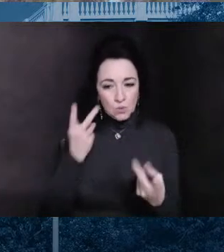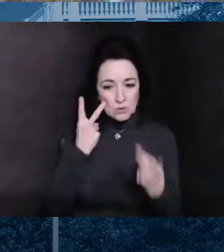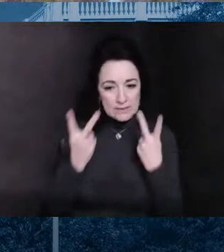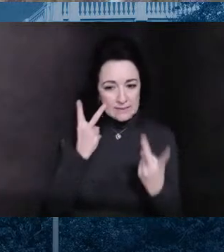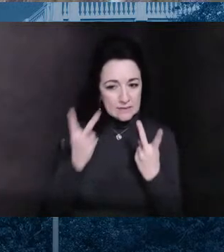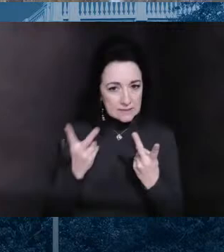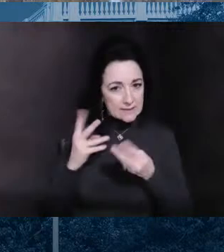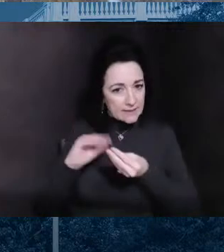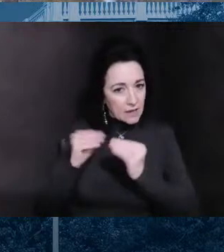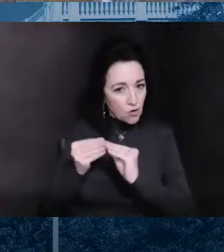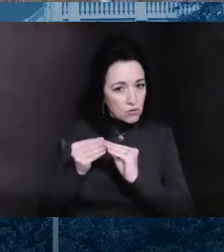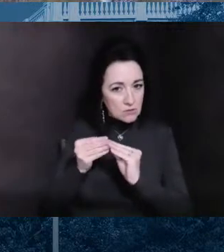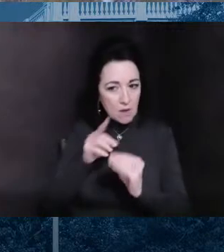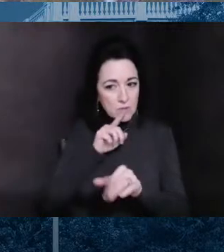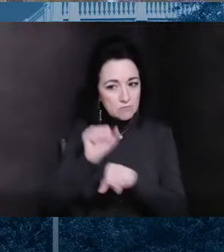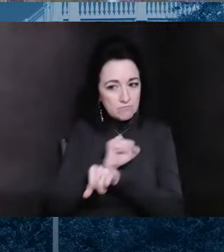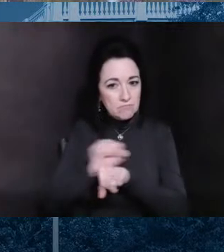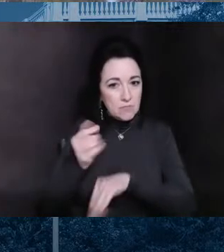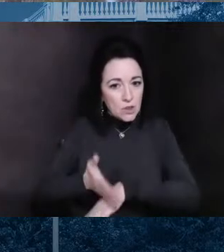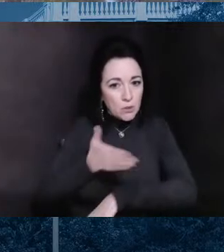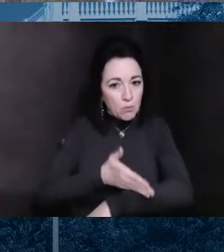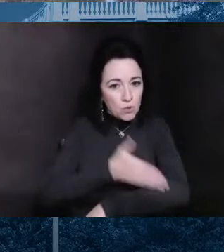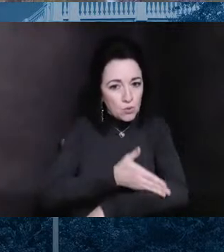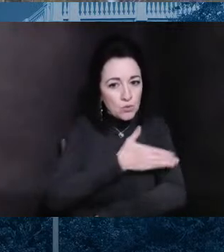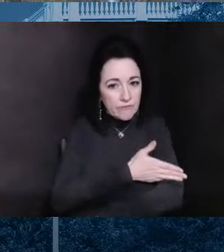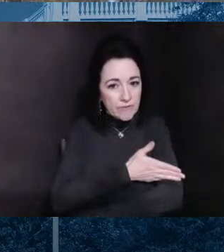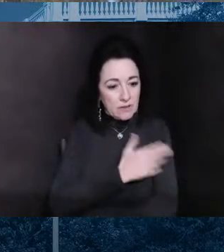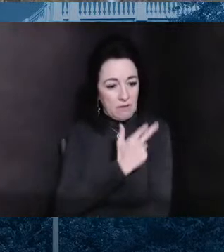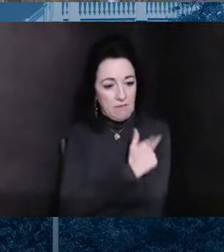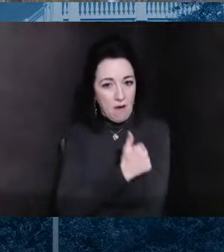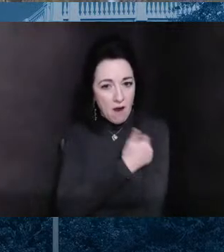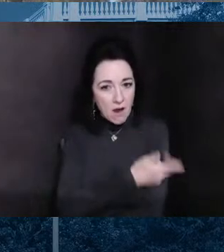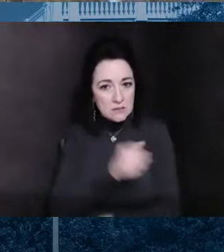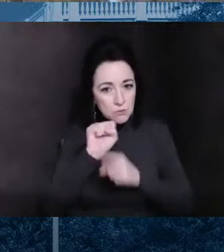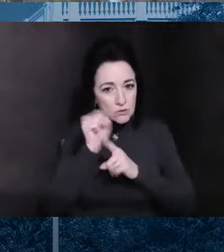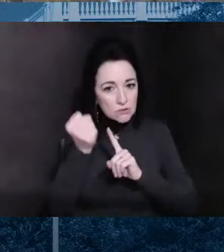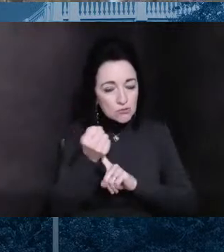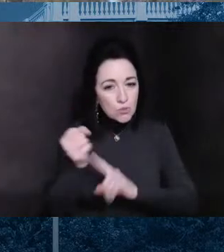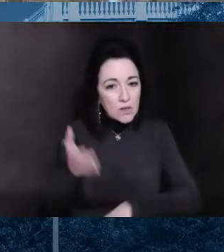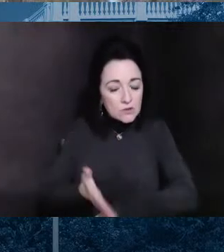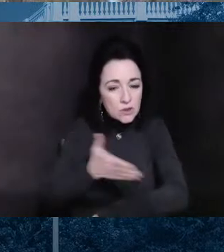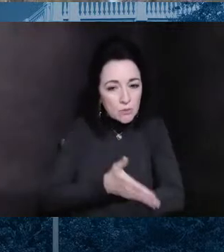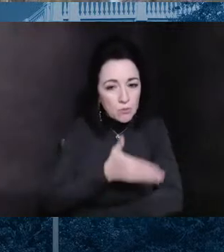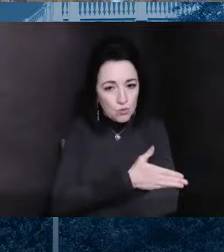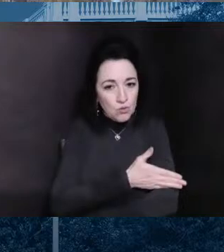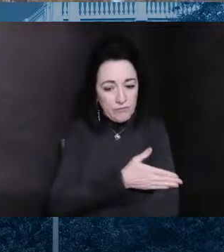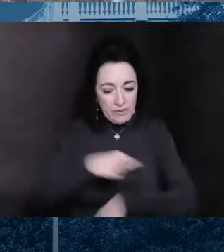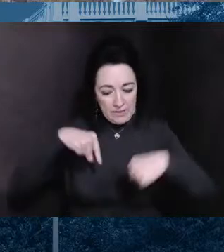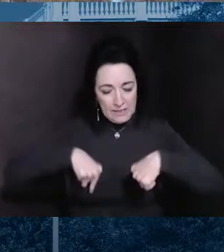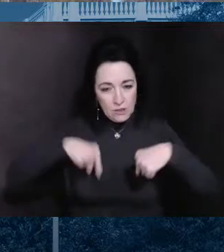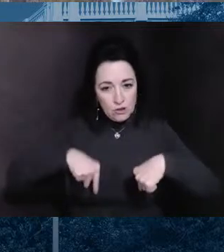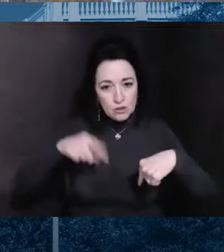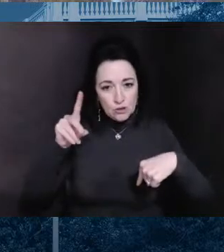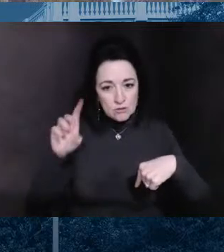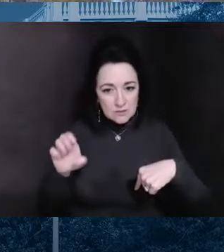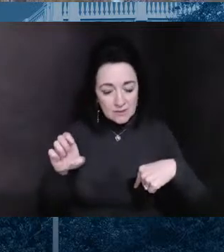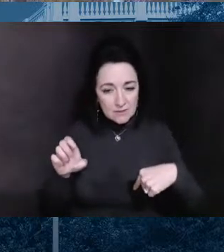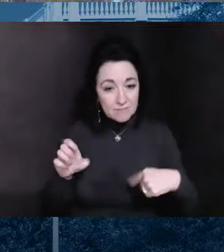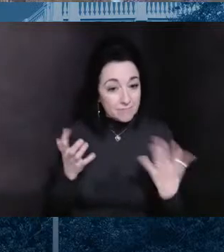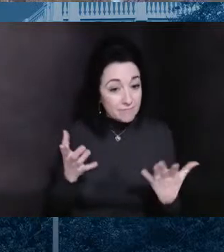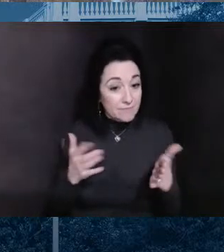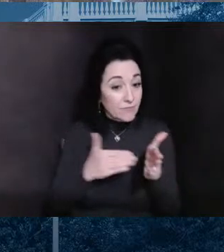and hospitalizations improving in our state. As I often show the areas of